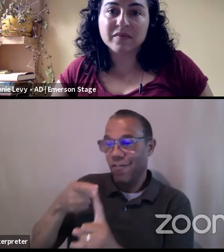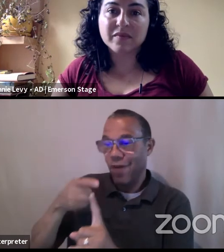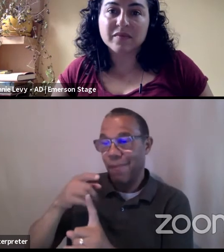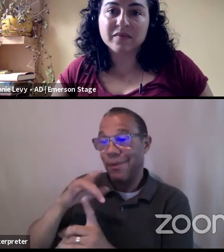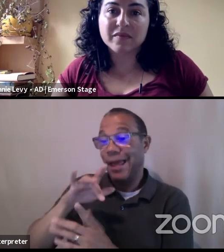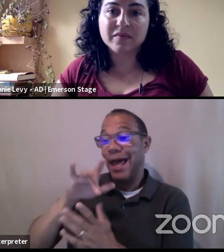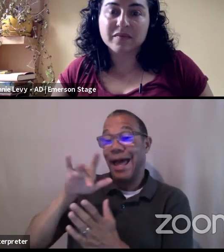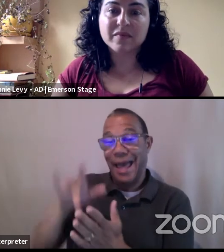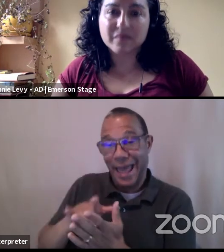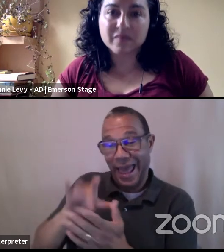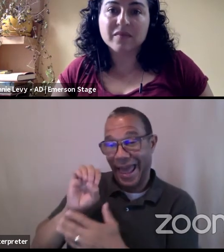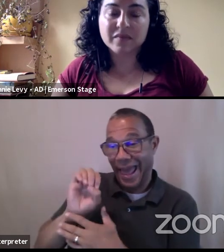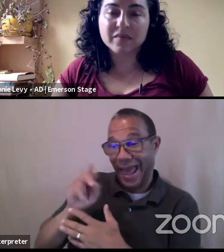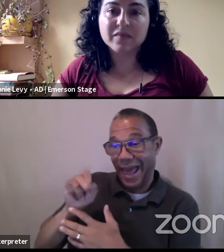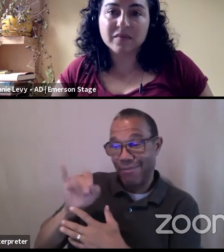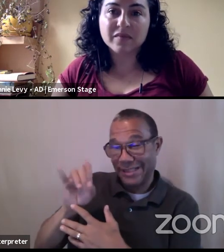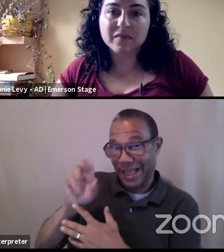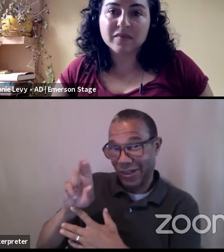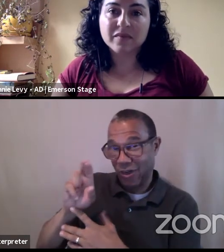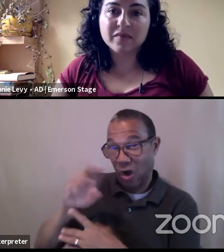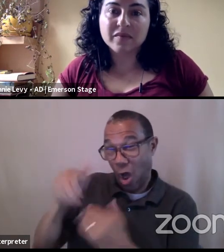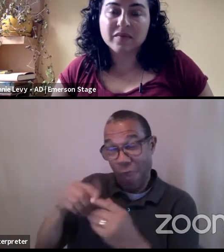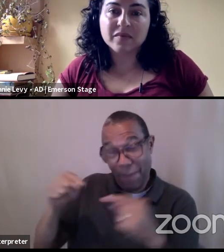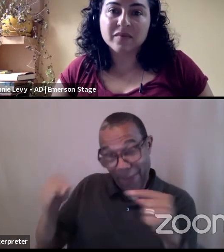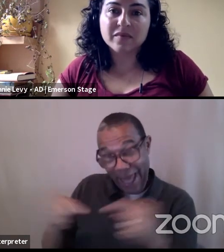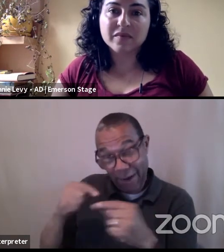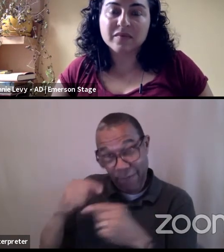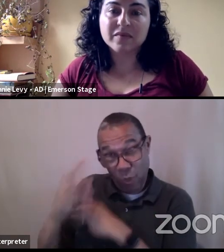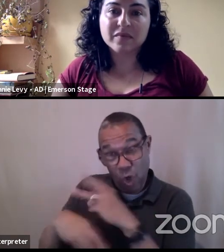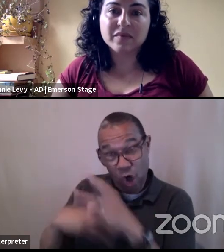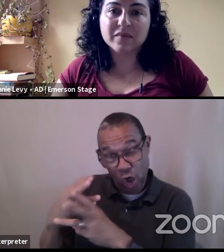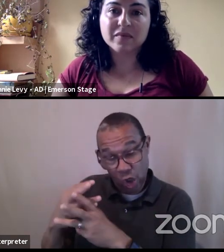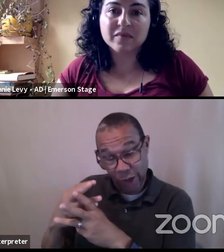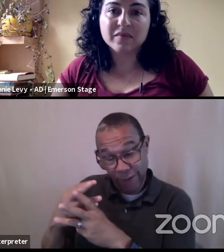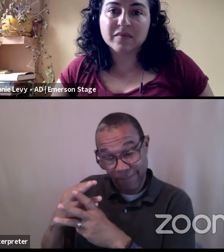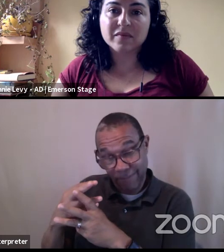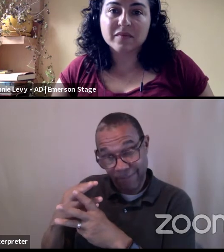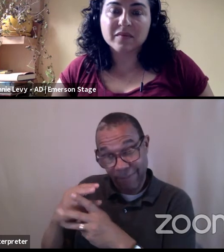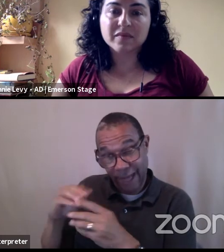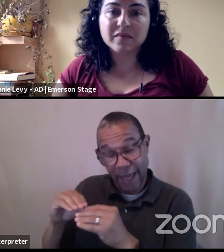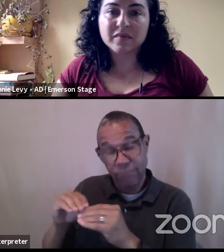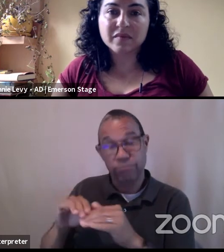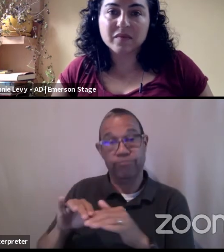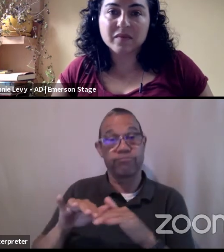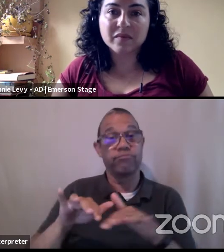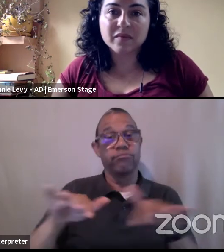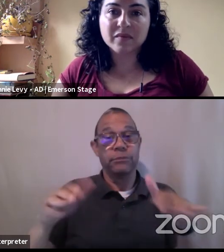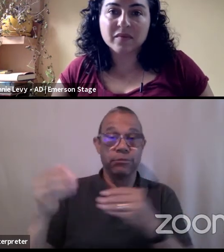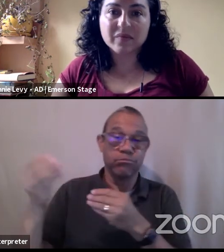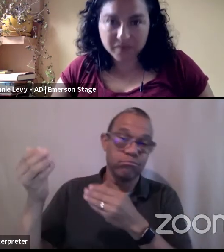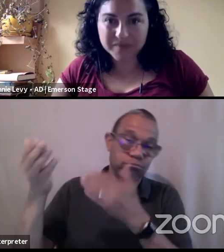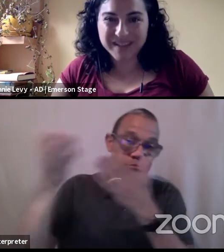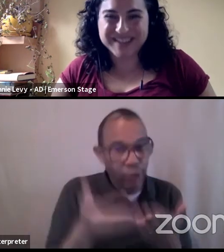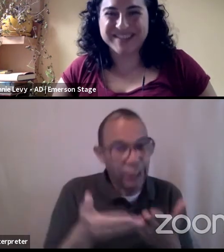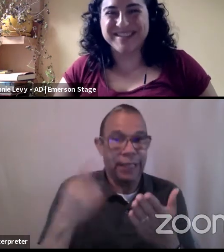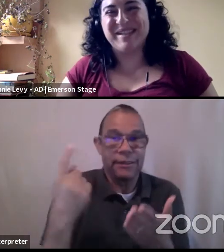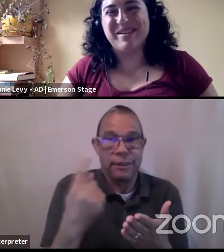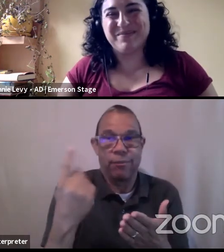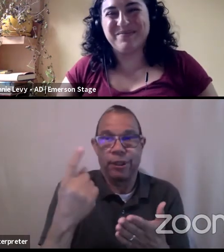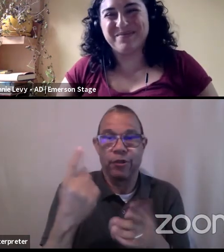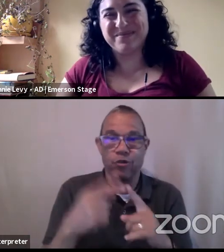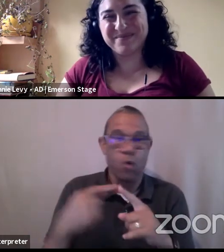the pain of this world and, and, uh, and bringing something to us. And we're all waiting for Godot right now. All